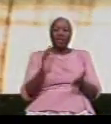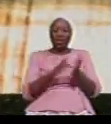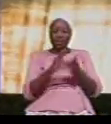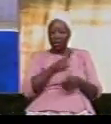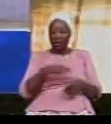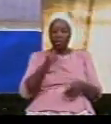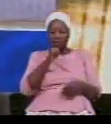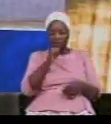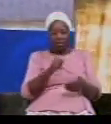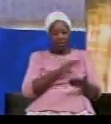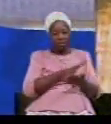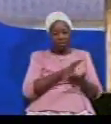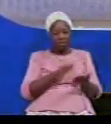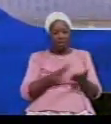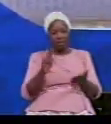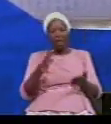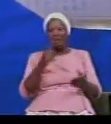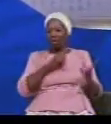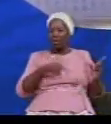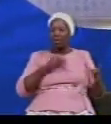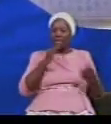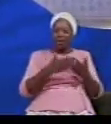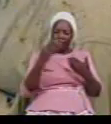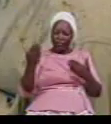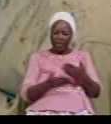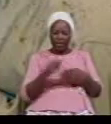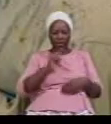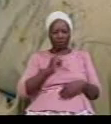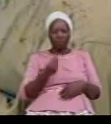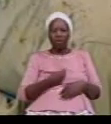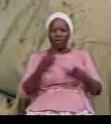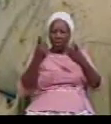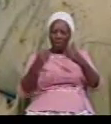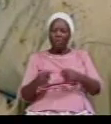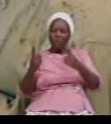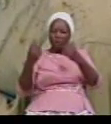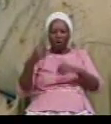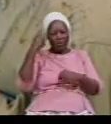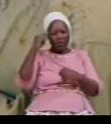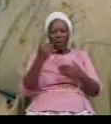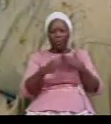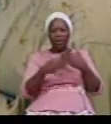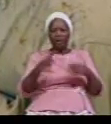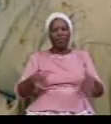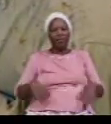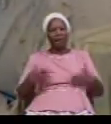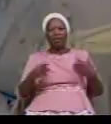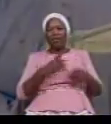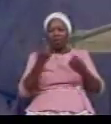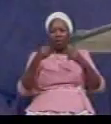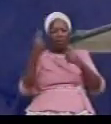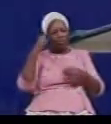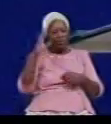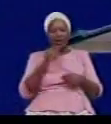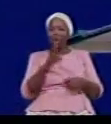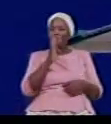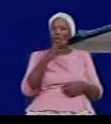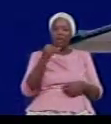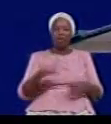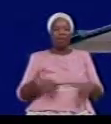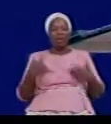is inviting us, come, come for the bread of life and come for the water of life.